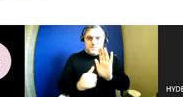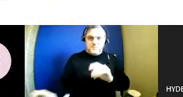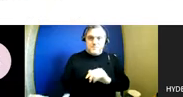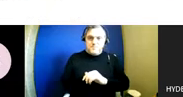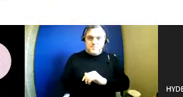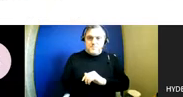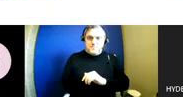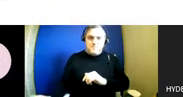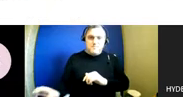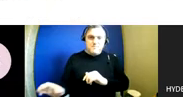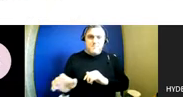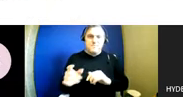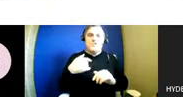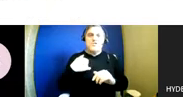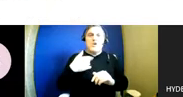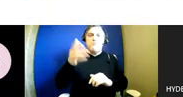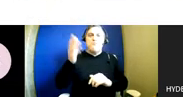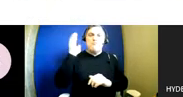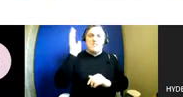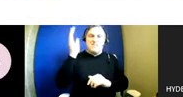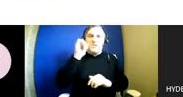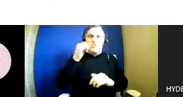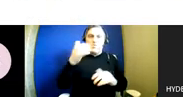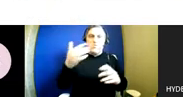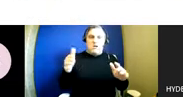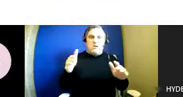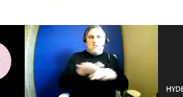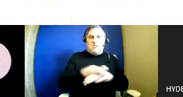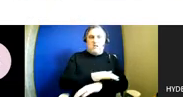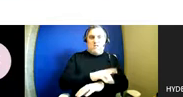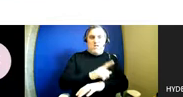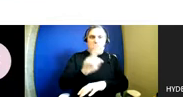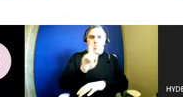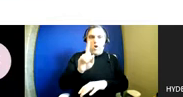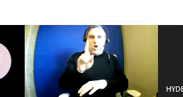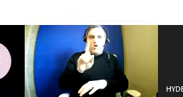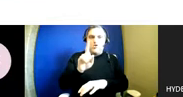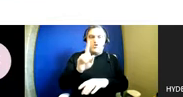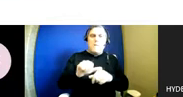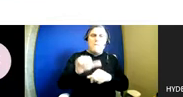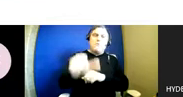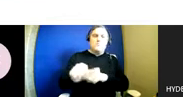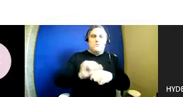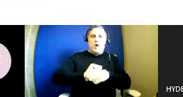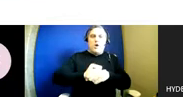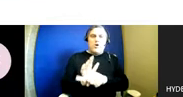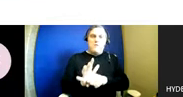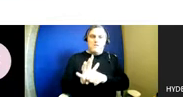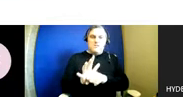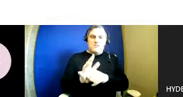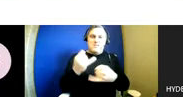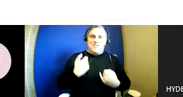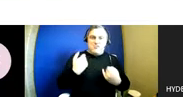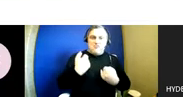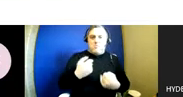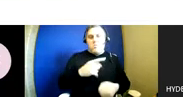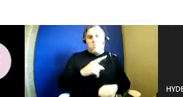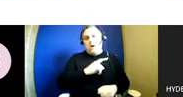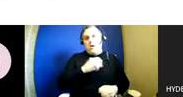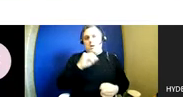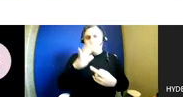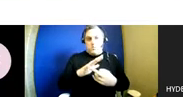Okay, so our presentation will give you an overview of what post-COVID syndrome is, why it's important,